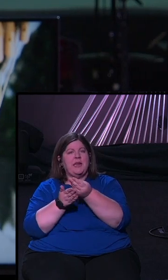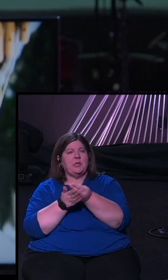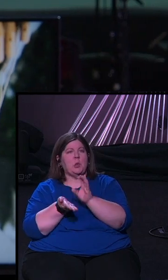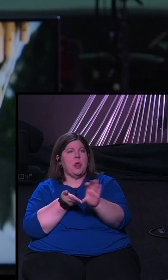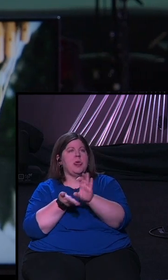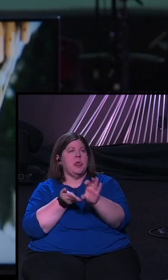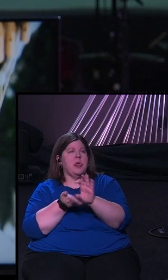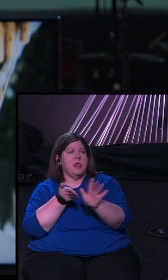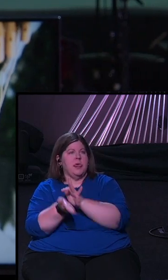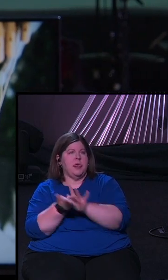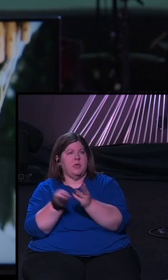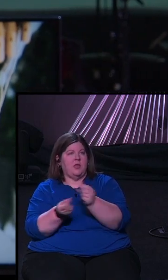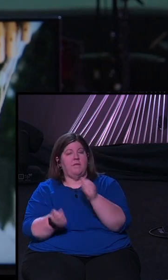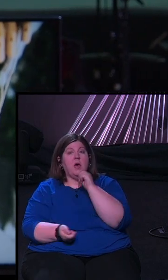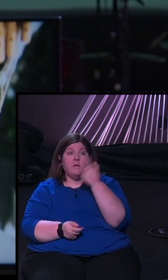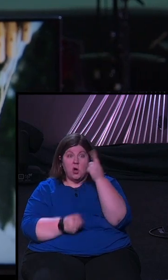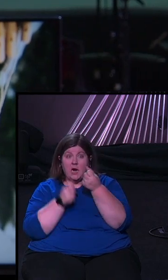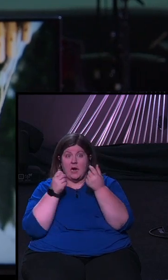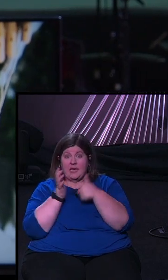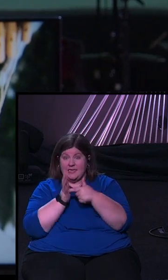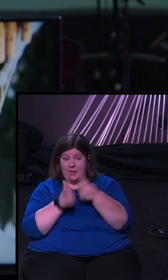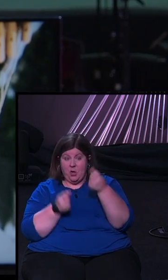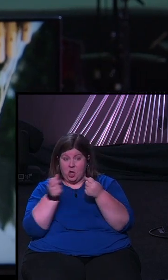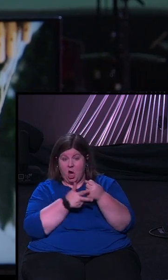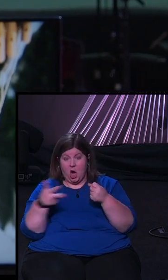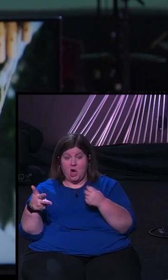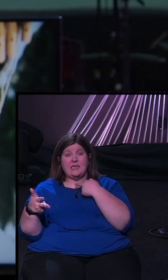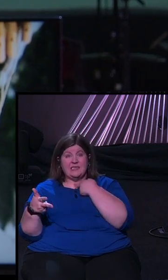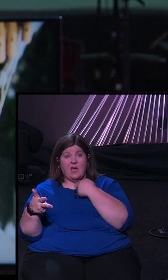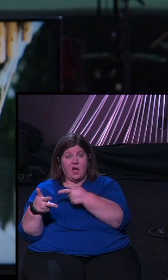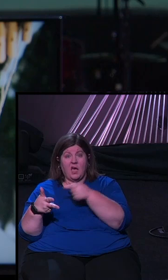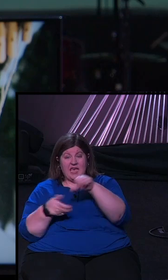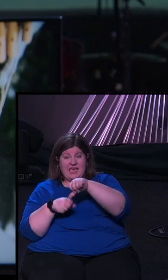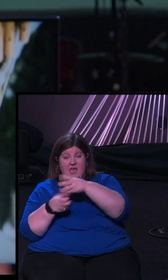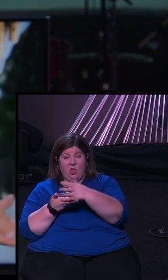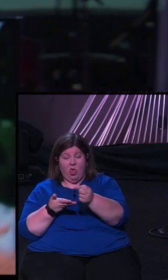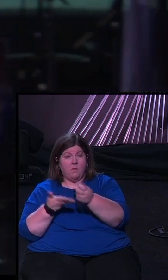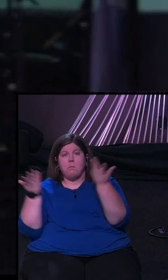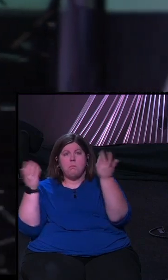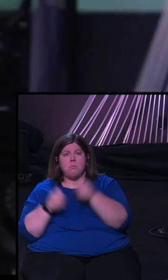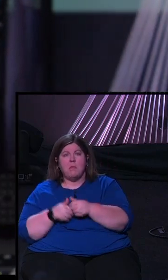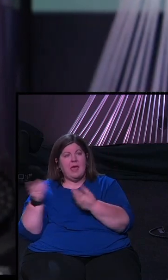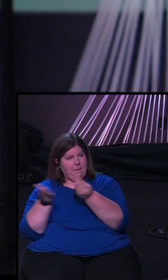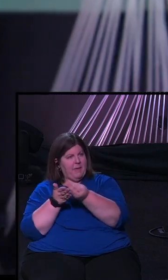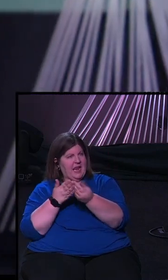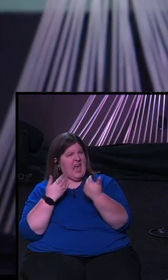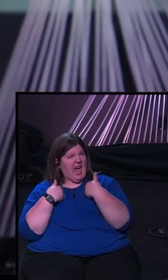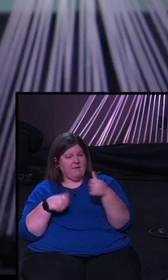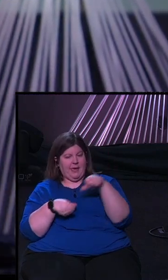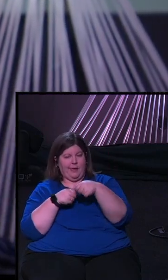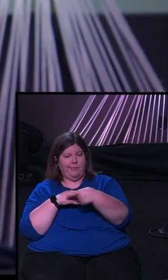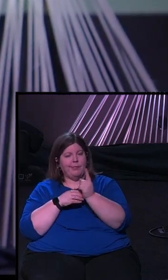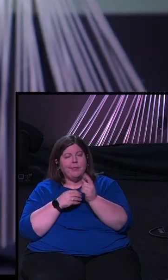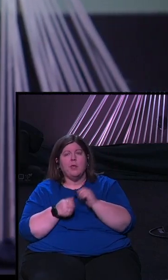have to be stuck on the side of the road because I ran out of gas. If I have this, I just fill up my gas tank. Or